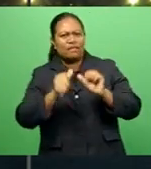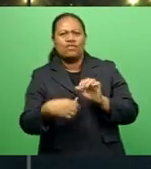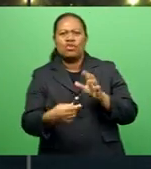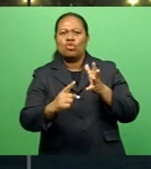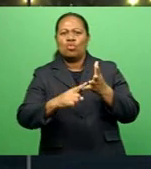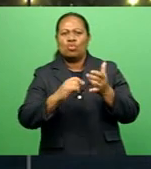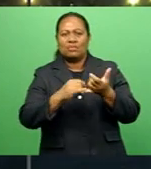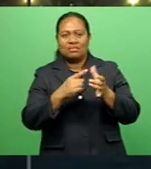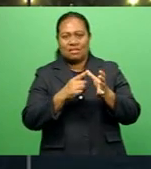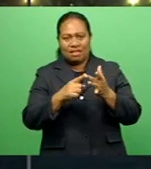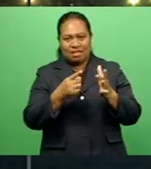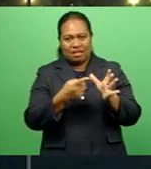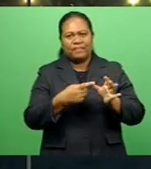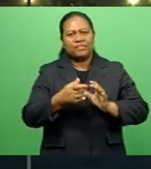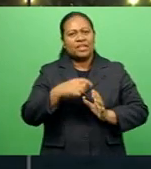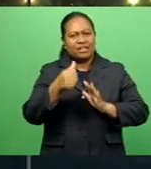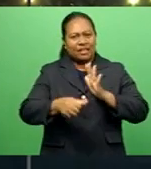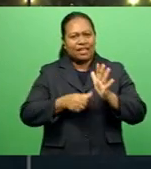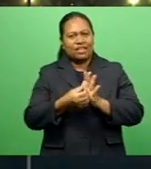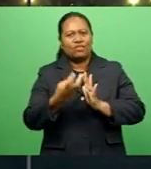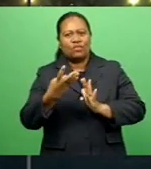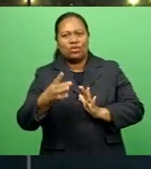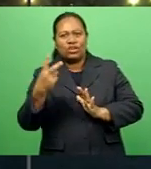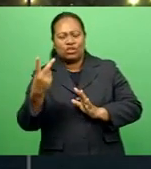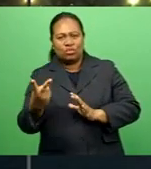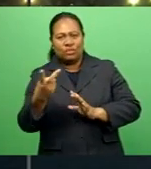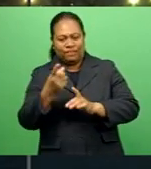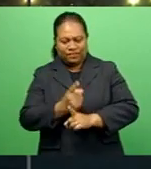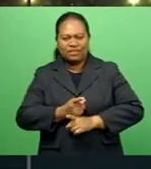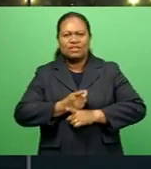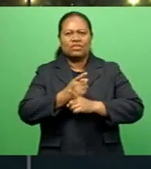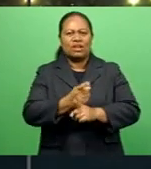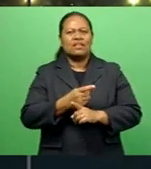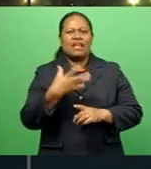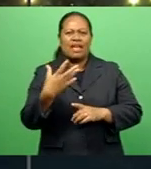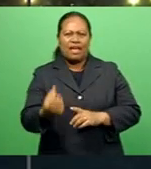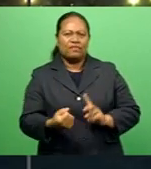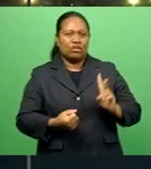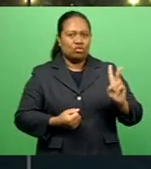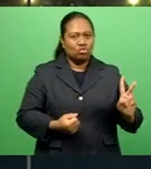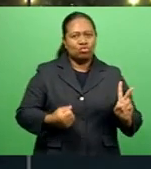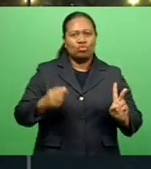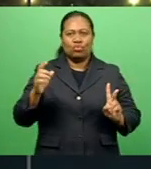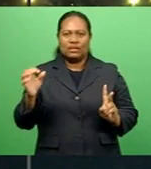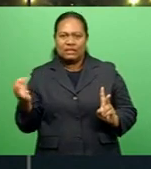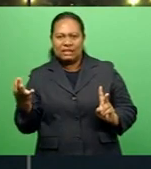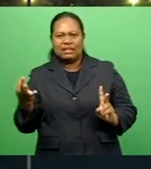Tandu. The 42-year-old guided his side to a 2-0 win over Tailevu